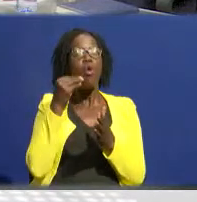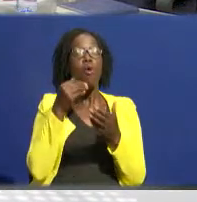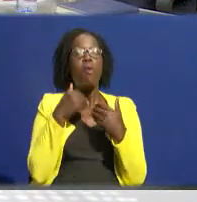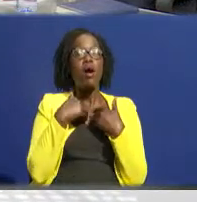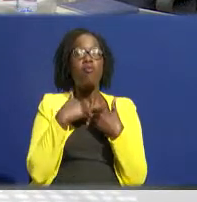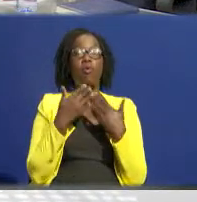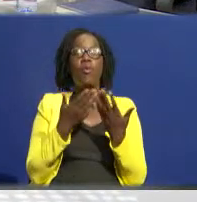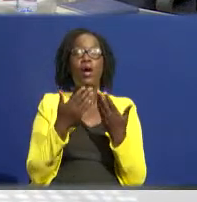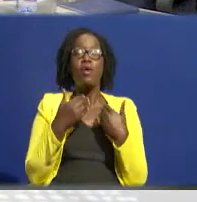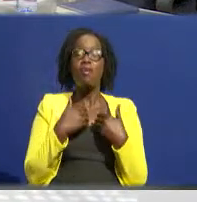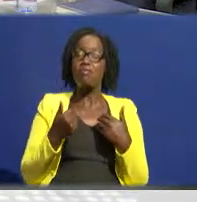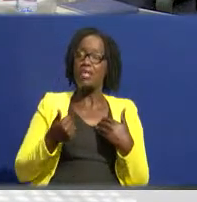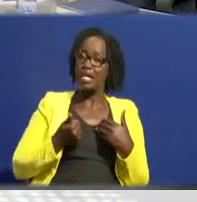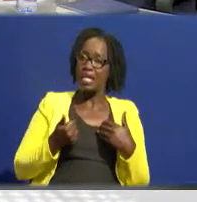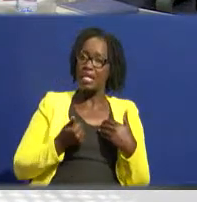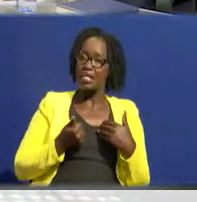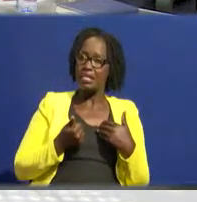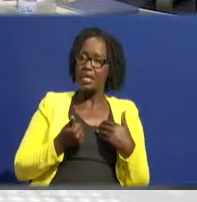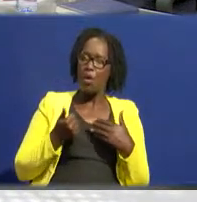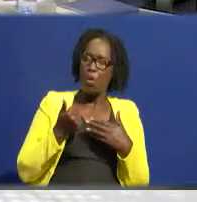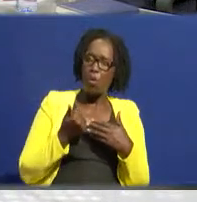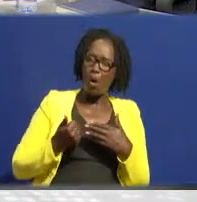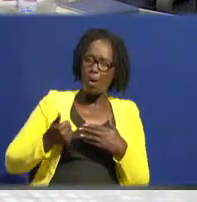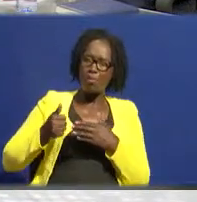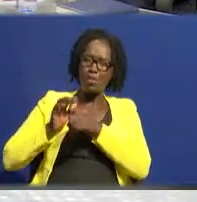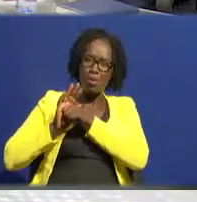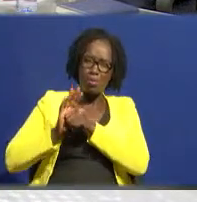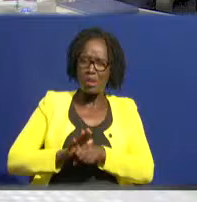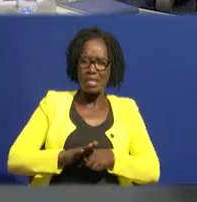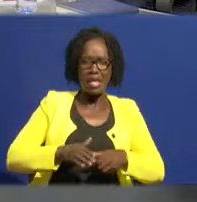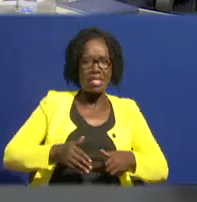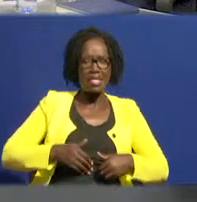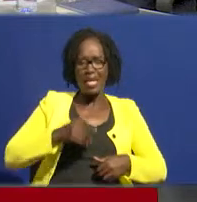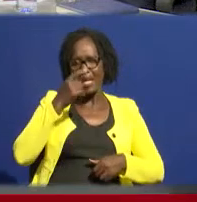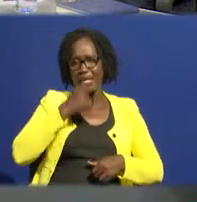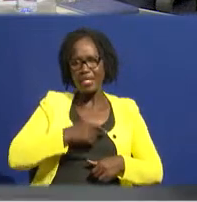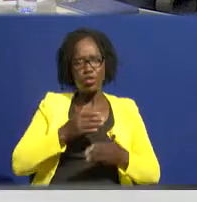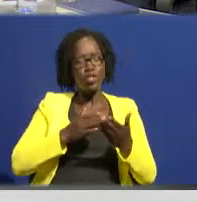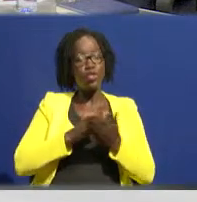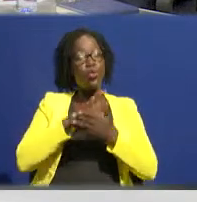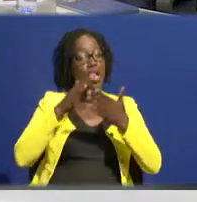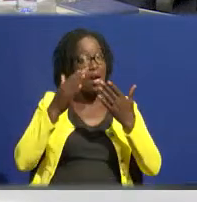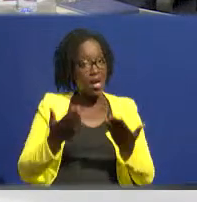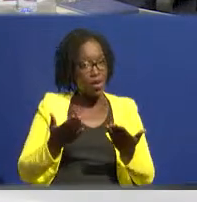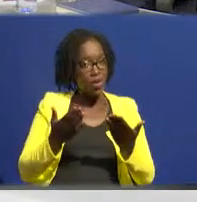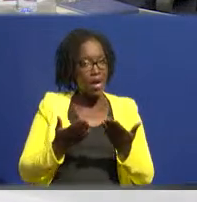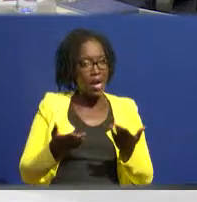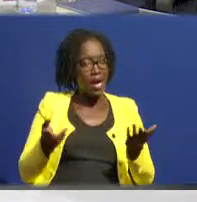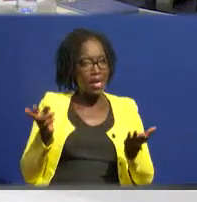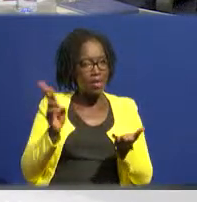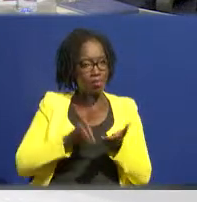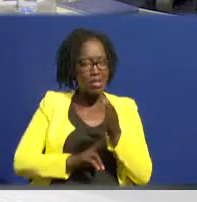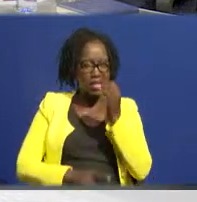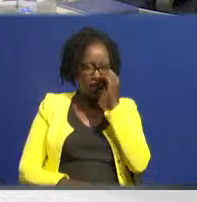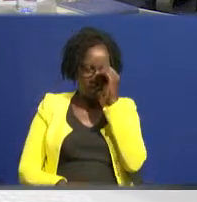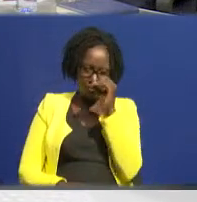you even have girls who are abused at a very young age. How do you ensure that that doesn't happen